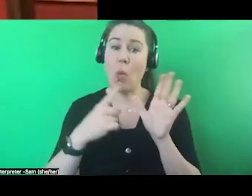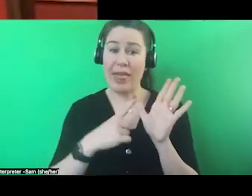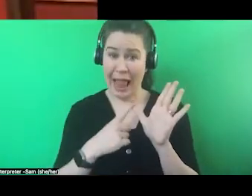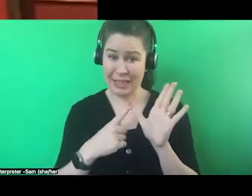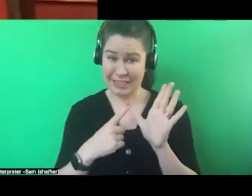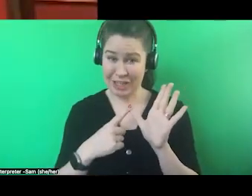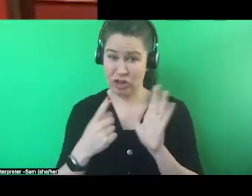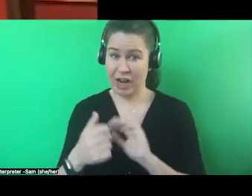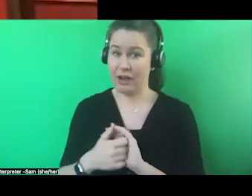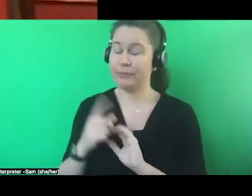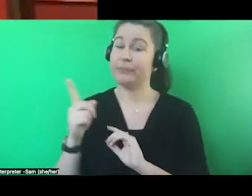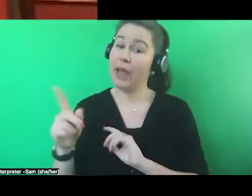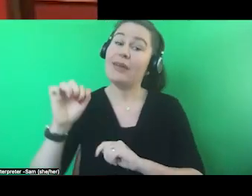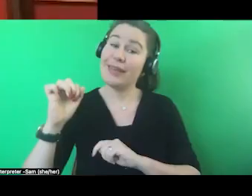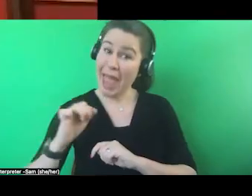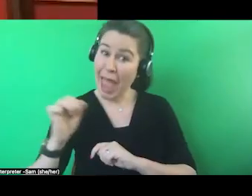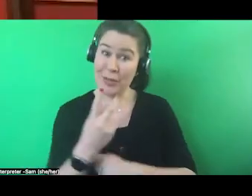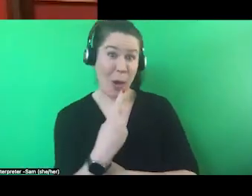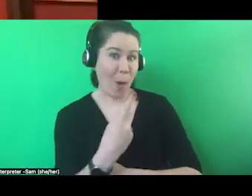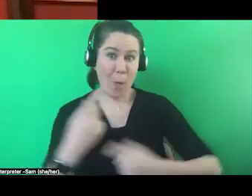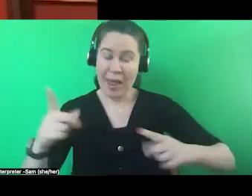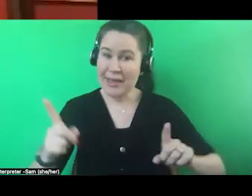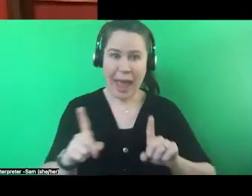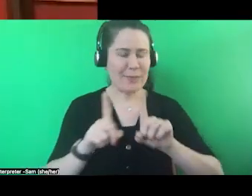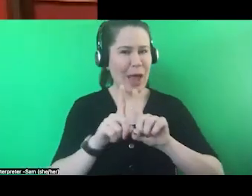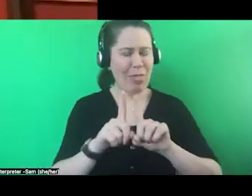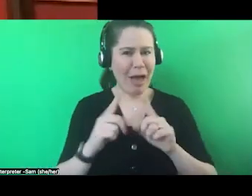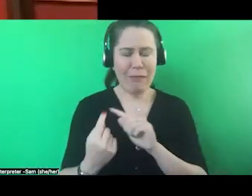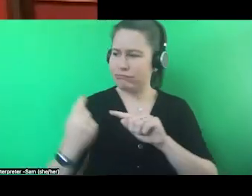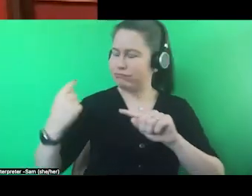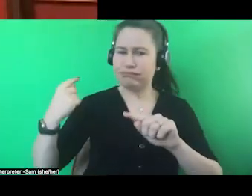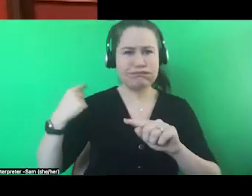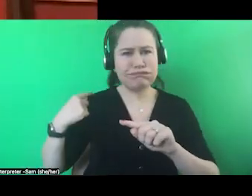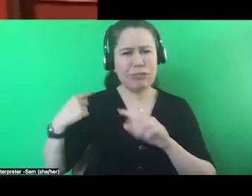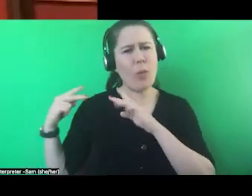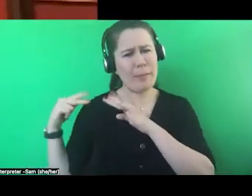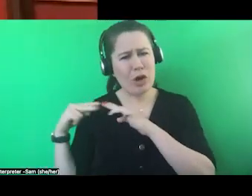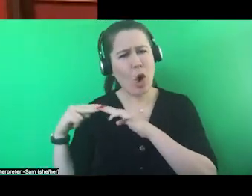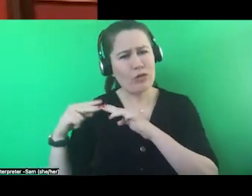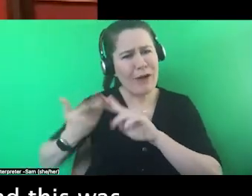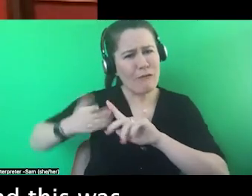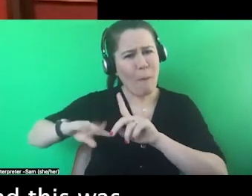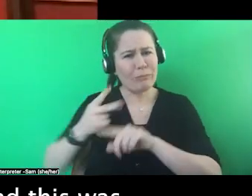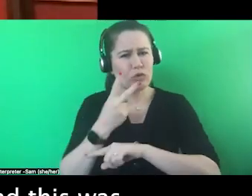Yeah, so we came together. We had been in touch since about 2023,